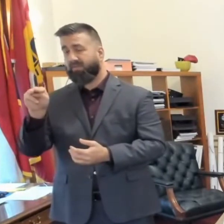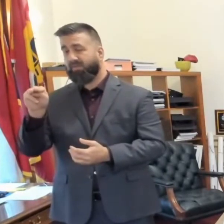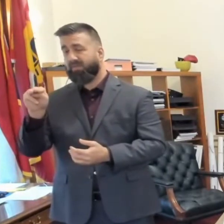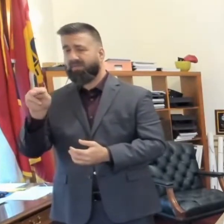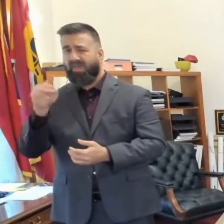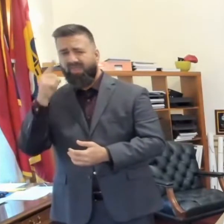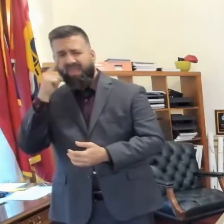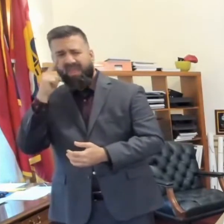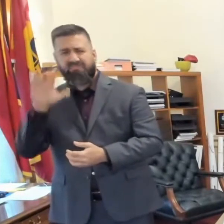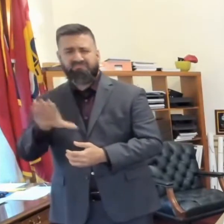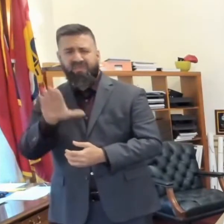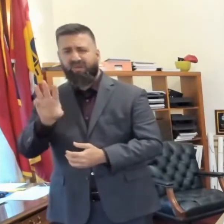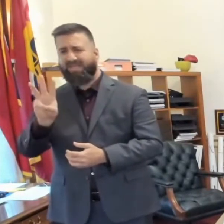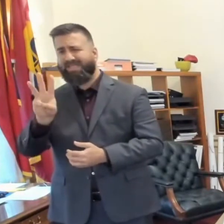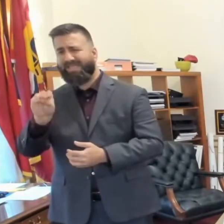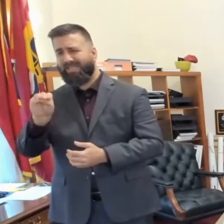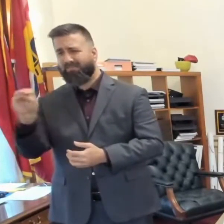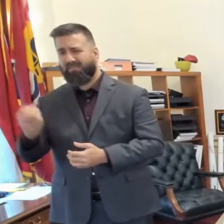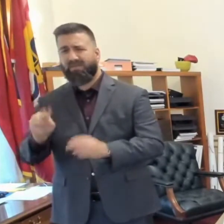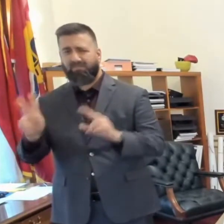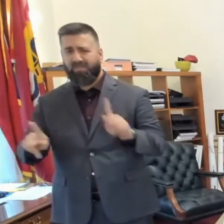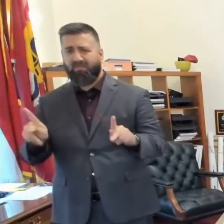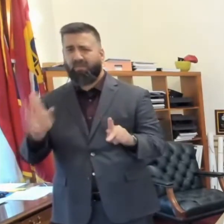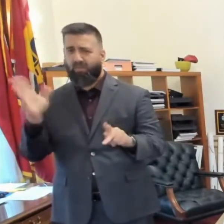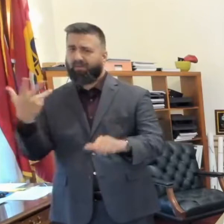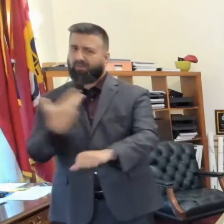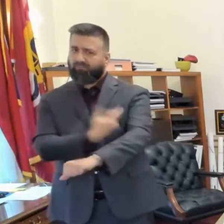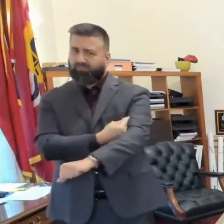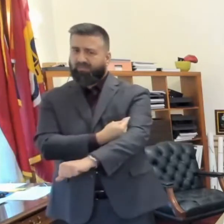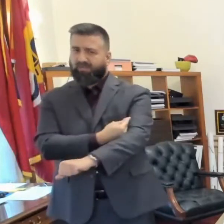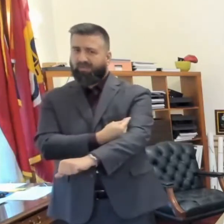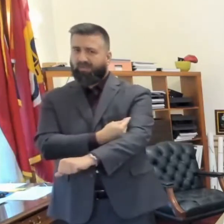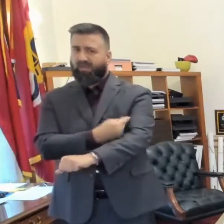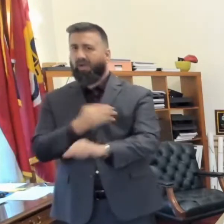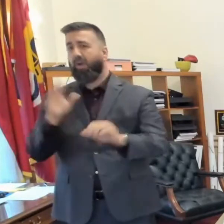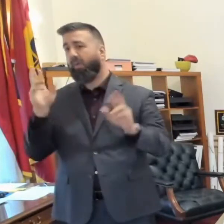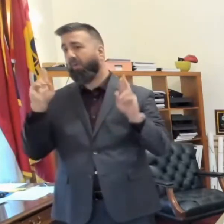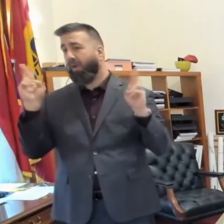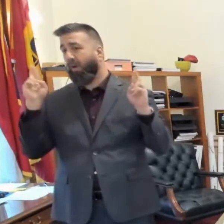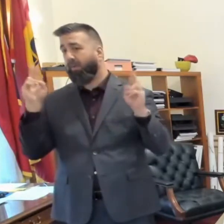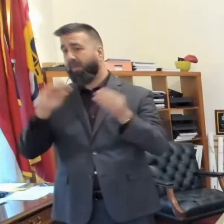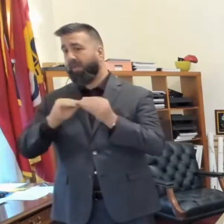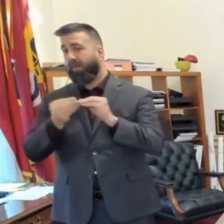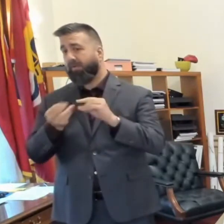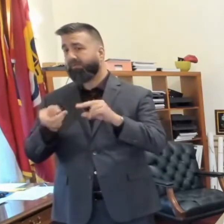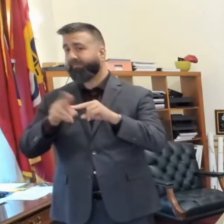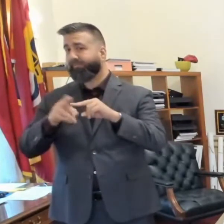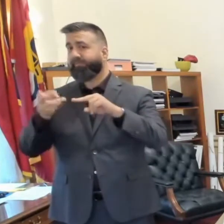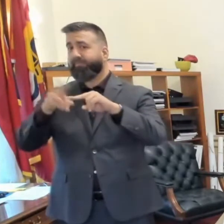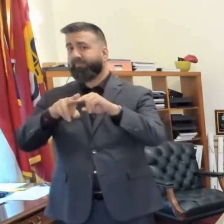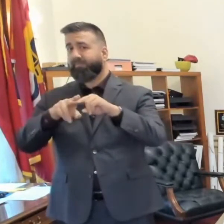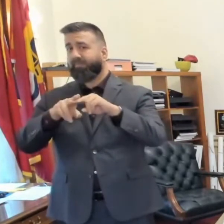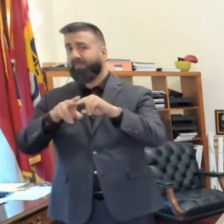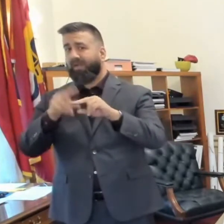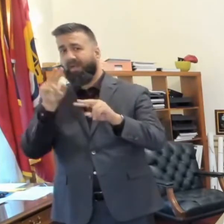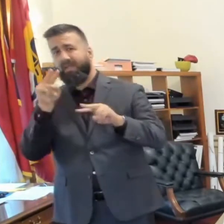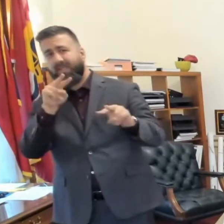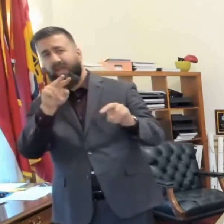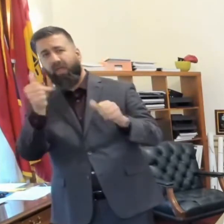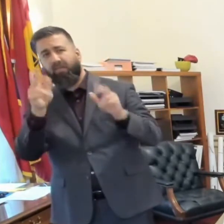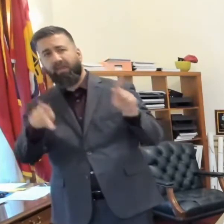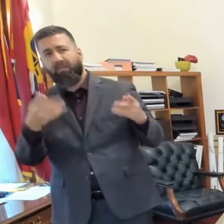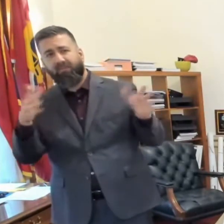course, that number will go up as people get more comfortable, as the results of other people taking the